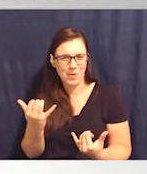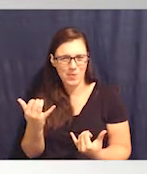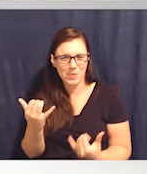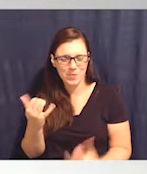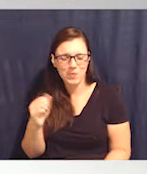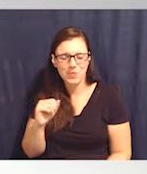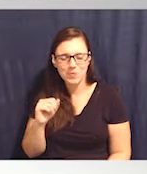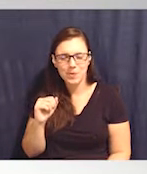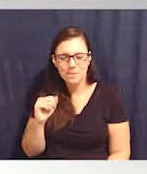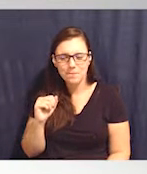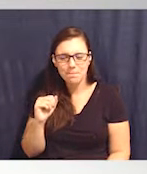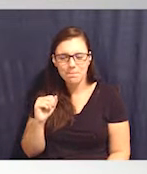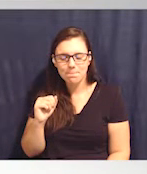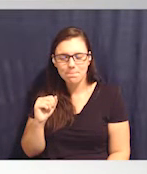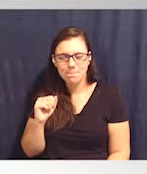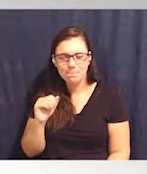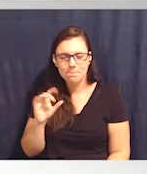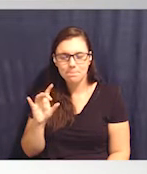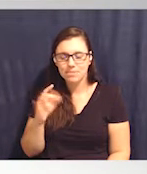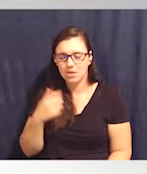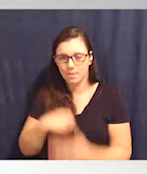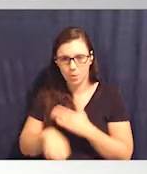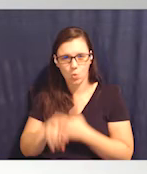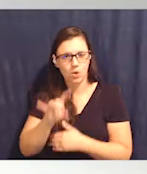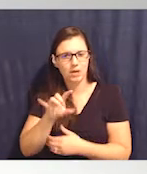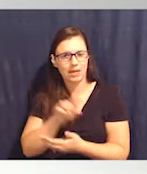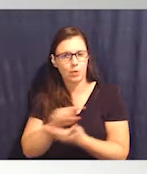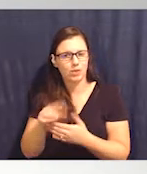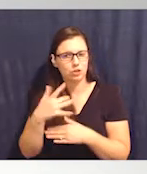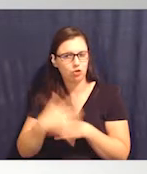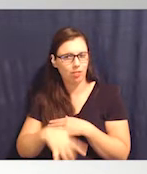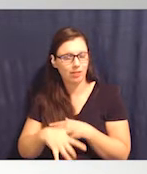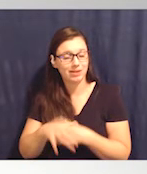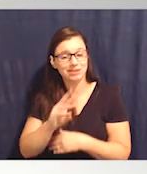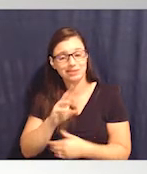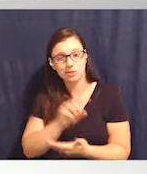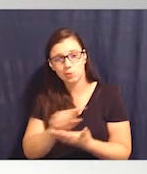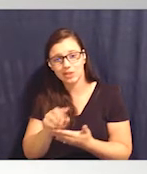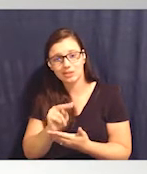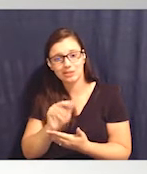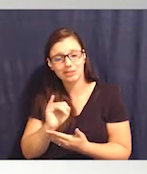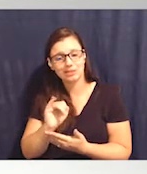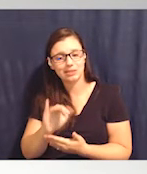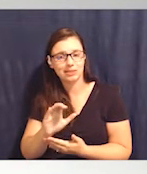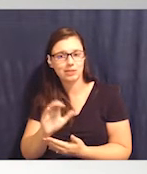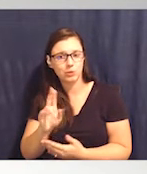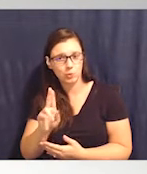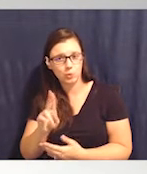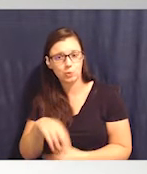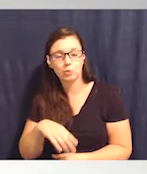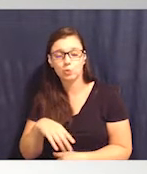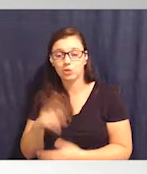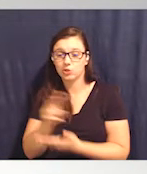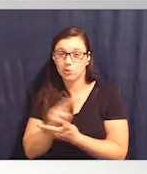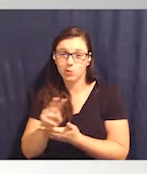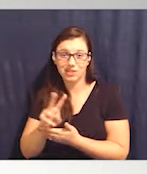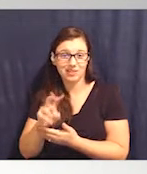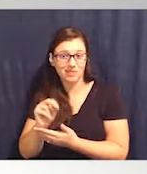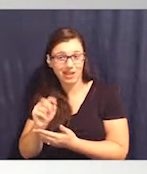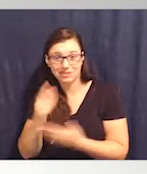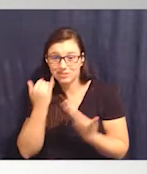8 weeks, born 8 weeks early, 6 weeks NICU, 2 weeks on a vent. Didn't know if he was going to live that first year. You know, I'm sure some of you all been